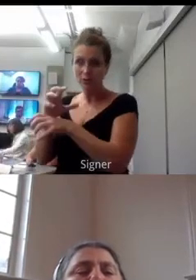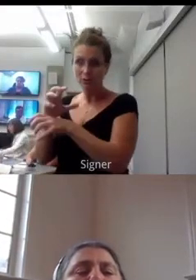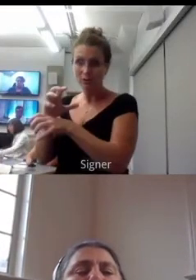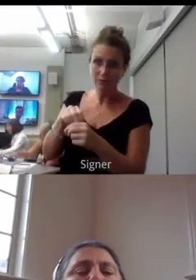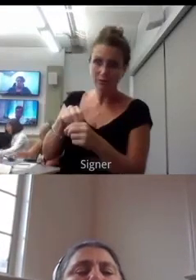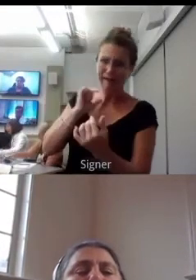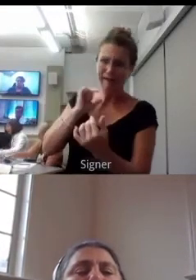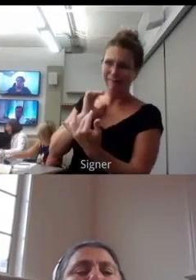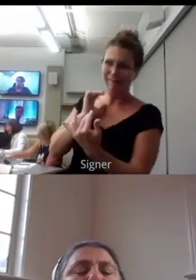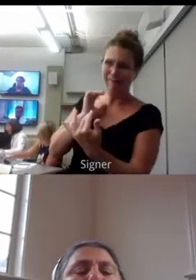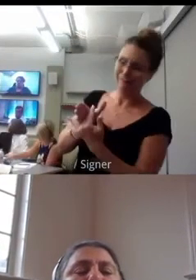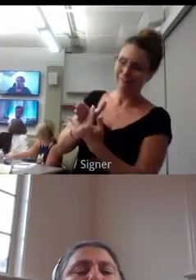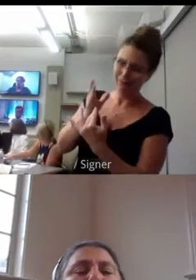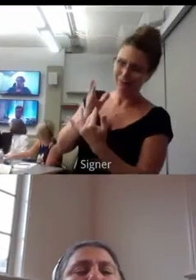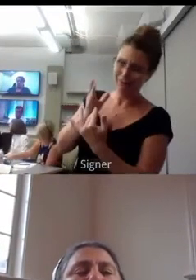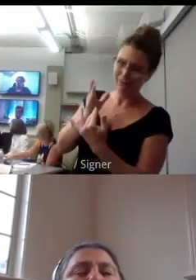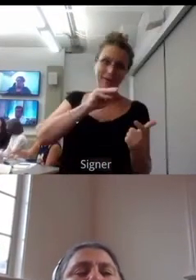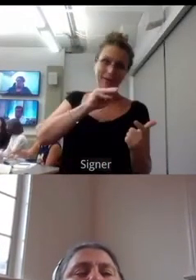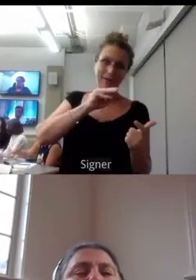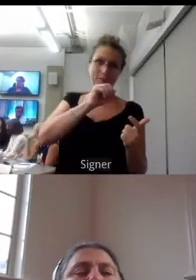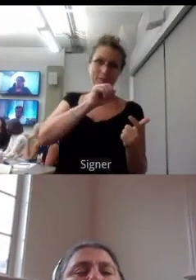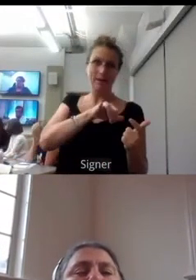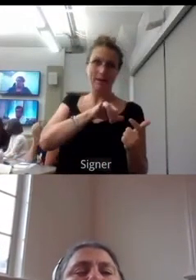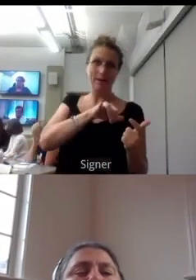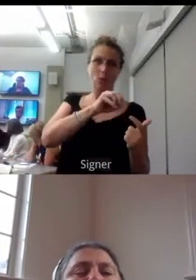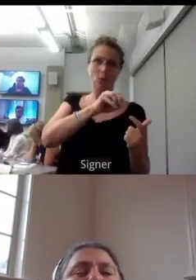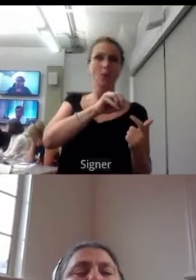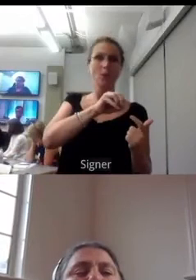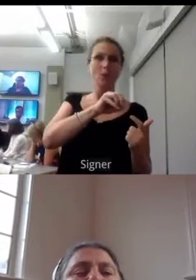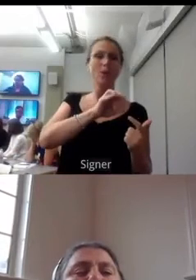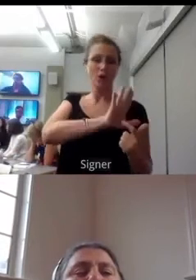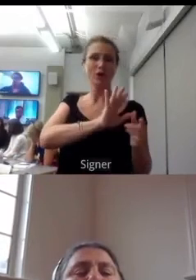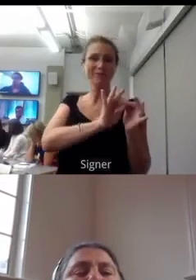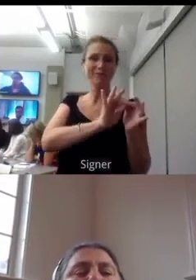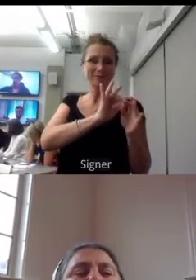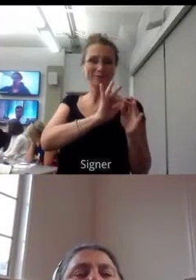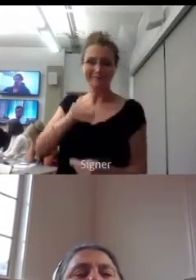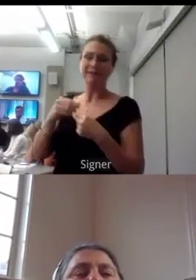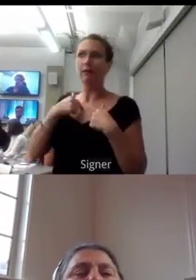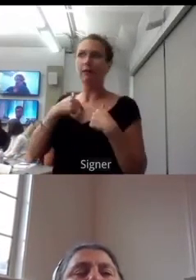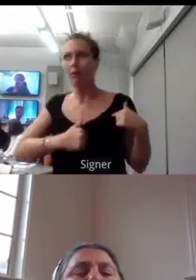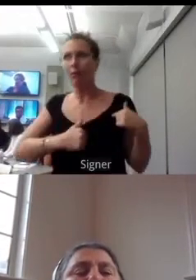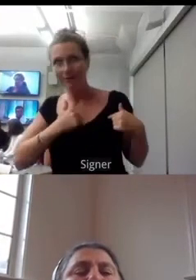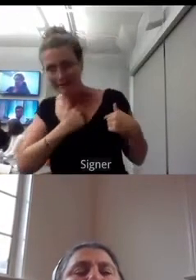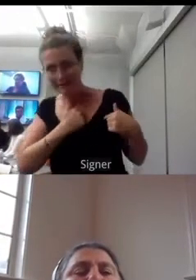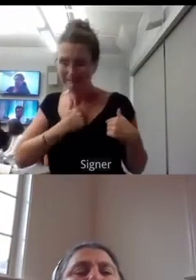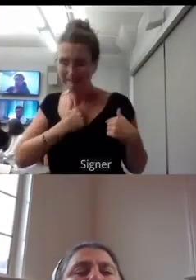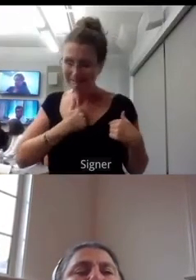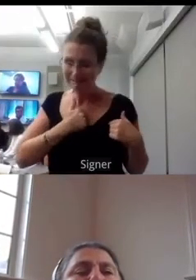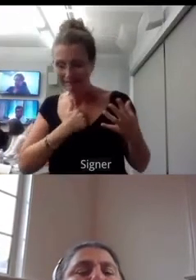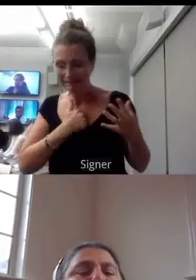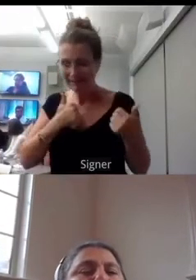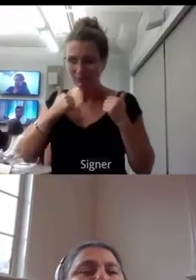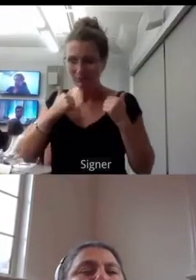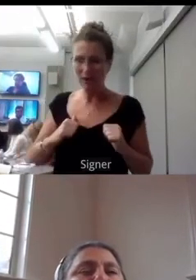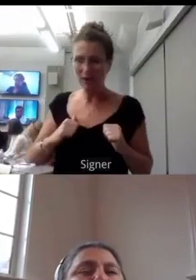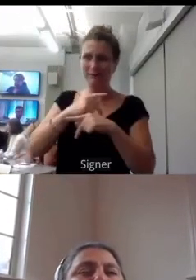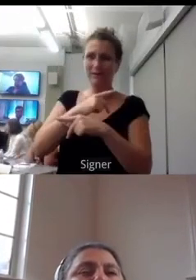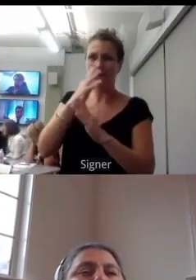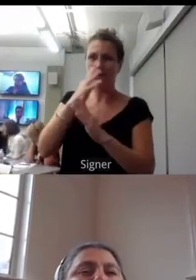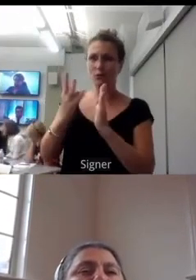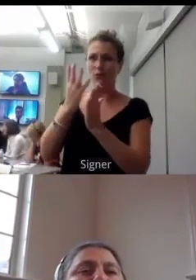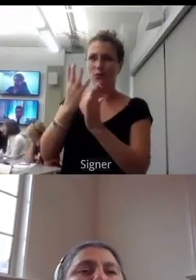before we're out of time on this one. I apologize. Yeah. I'm trying to fit 4 hours into 3 hours, and that's totally my fault, and I